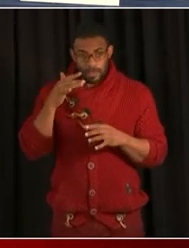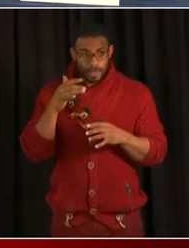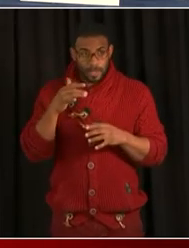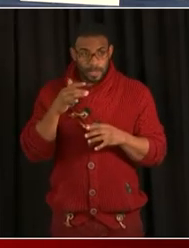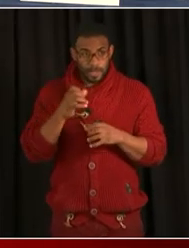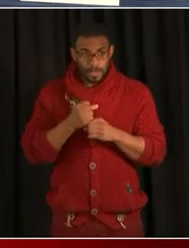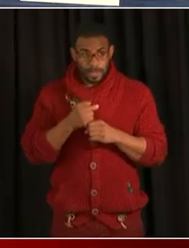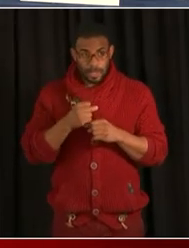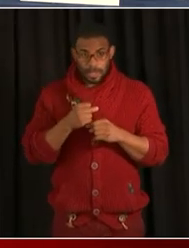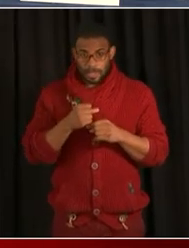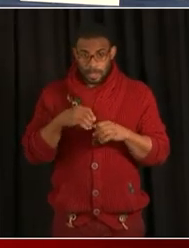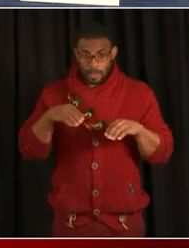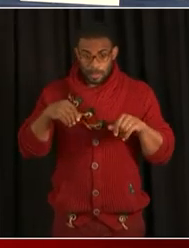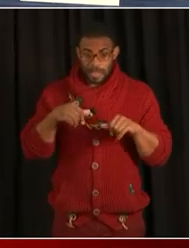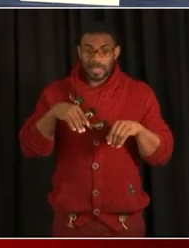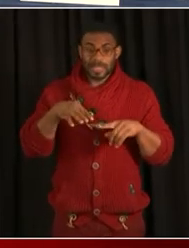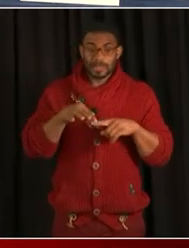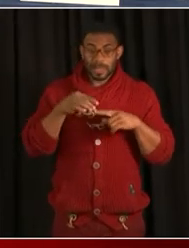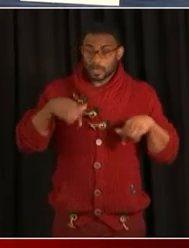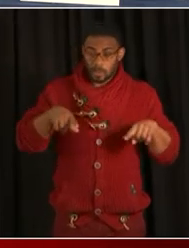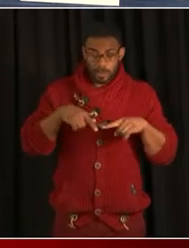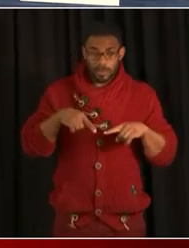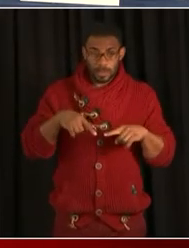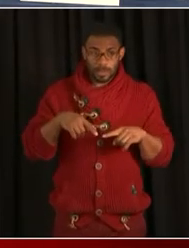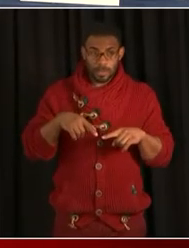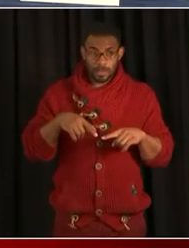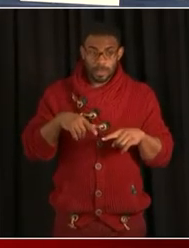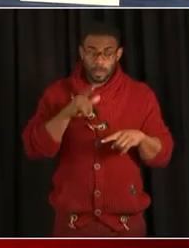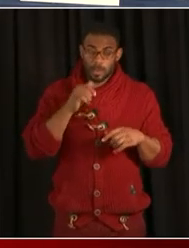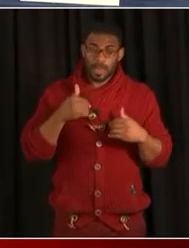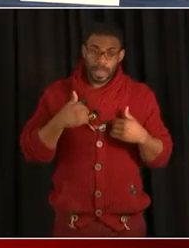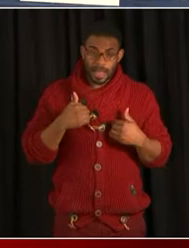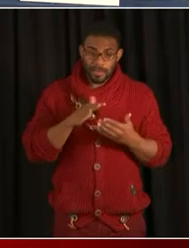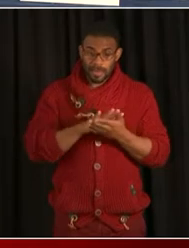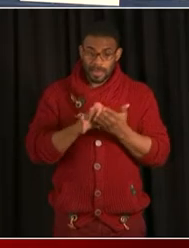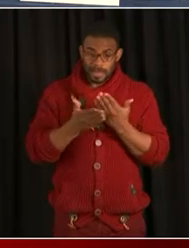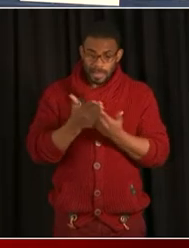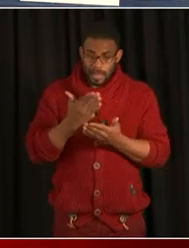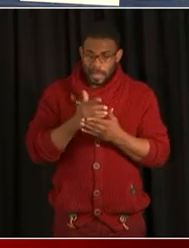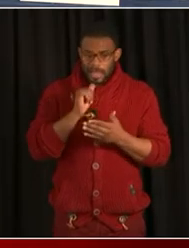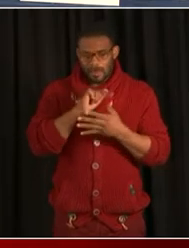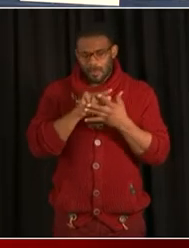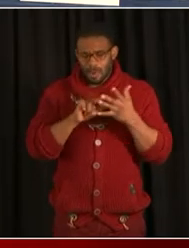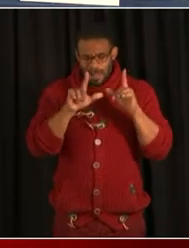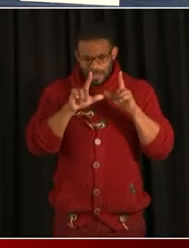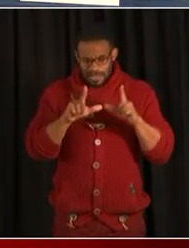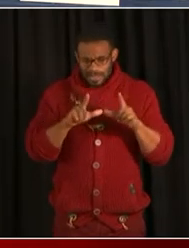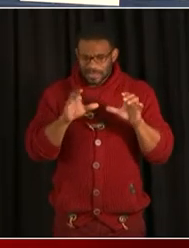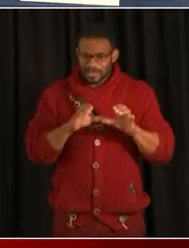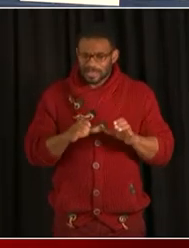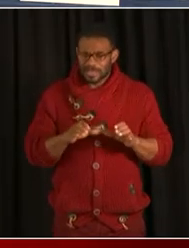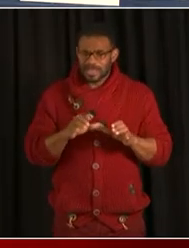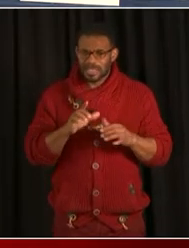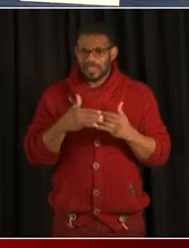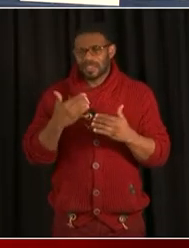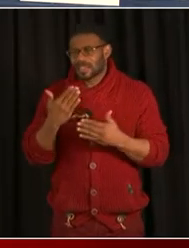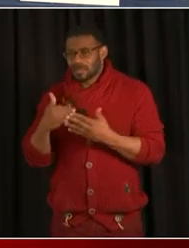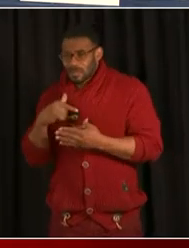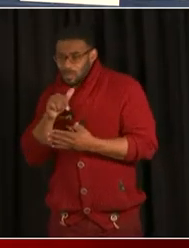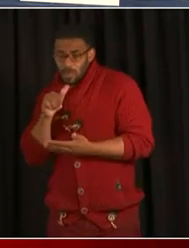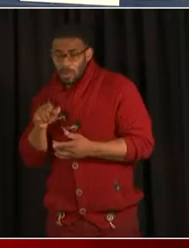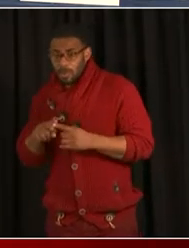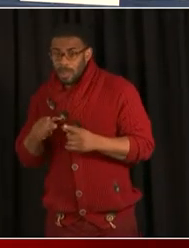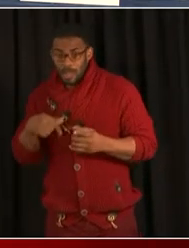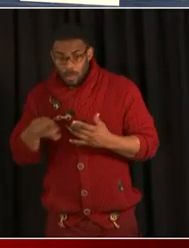If we get our pay, and especially those of us who have clean hands, who have all the stuff, even those of us who don't